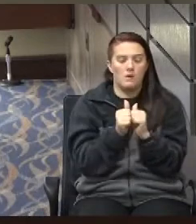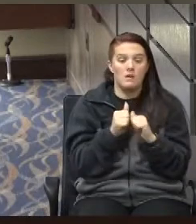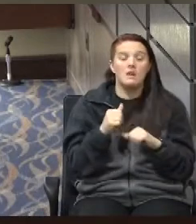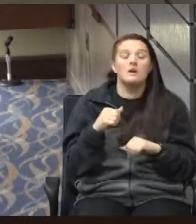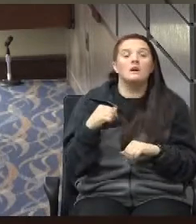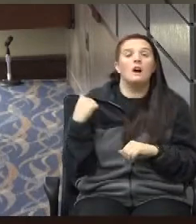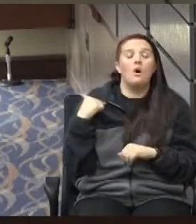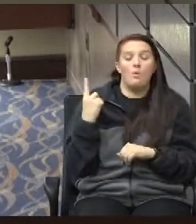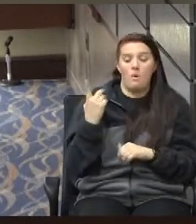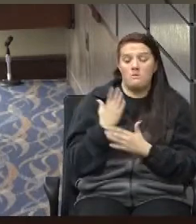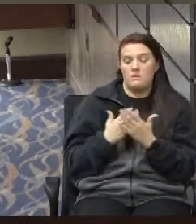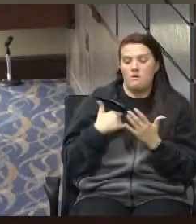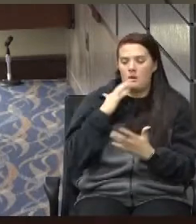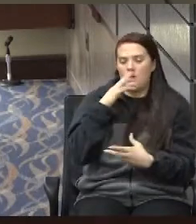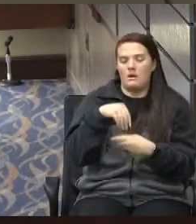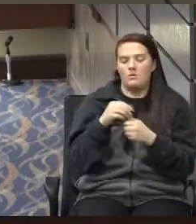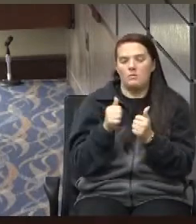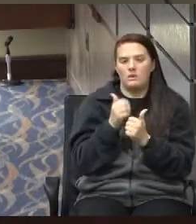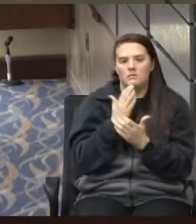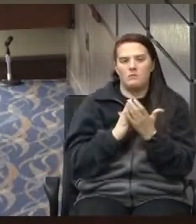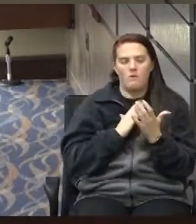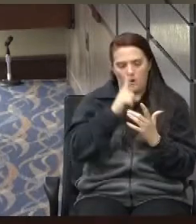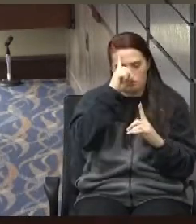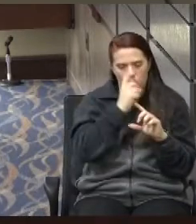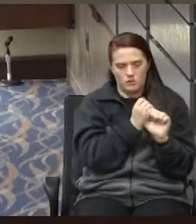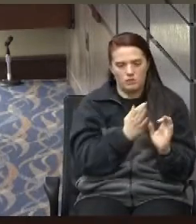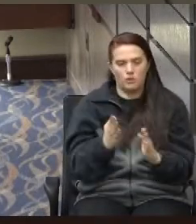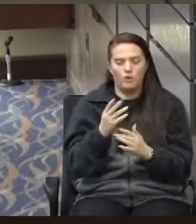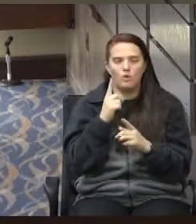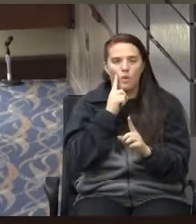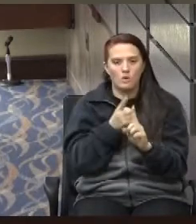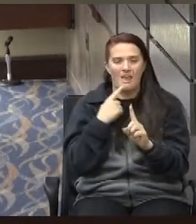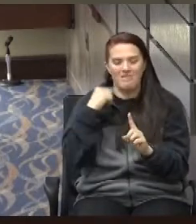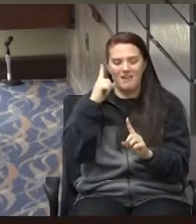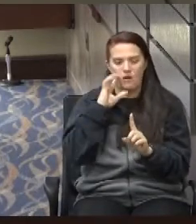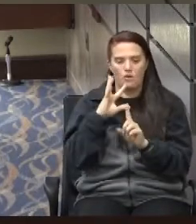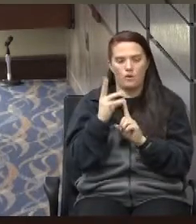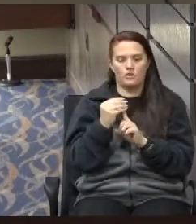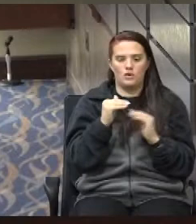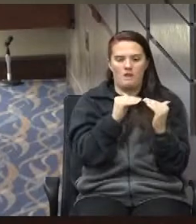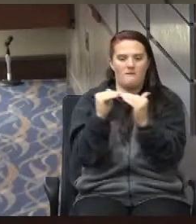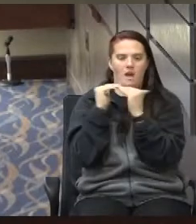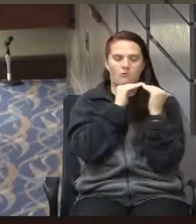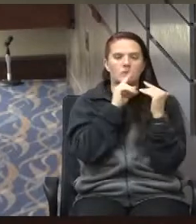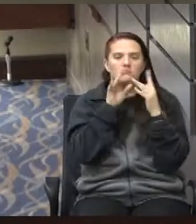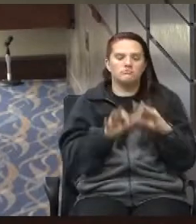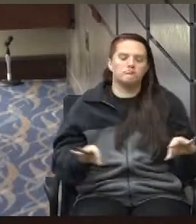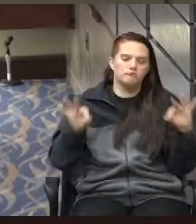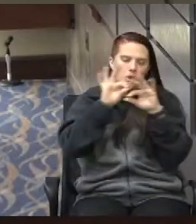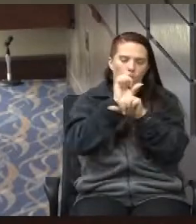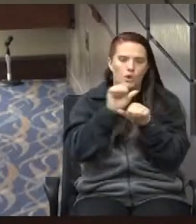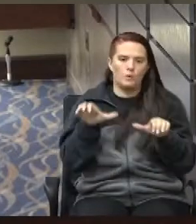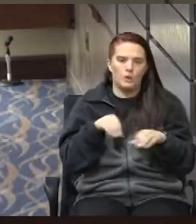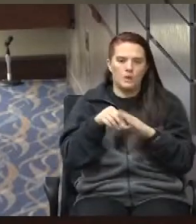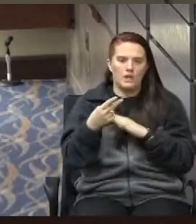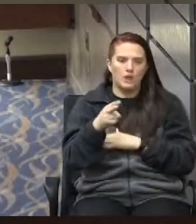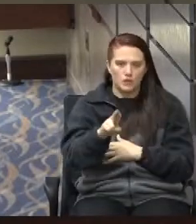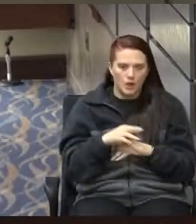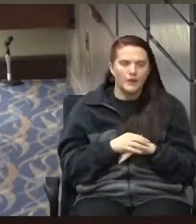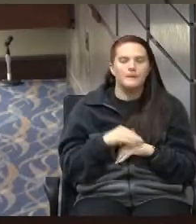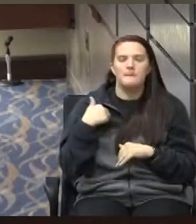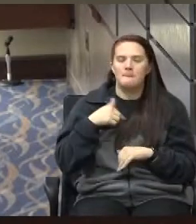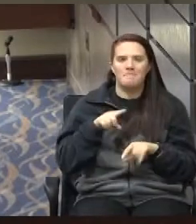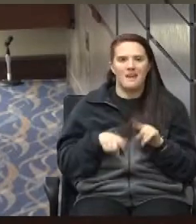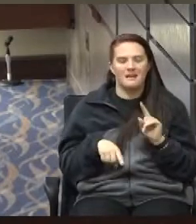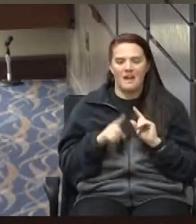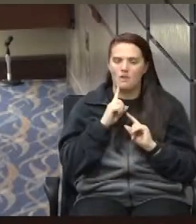pieces that I would add in terms of our strategic goals is that I think a culture of equity is crucial to the work that we do in HR, and I can't